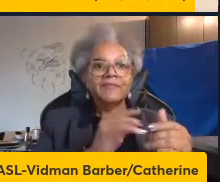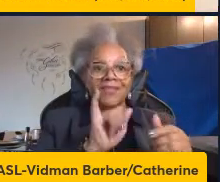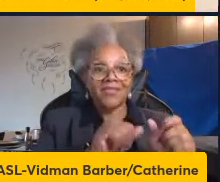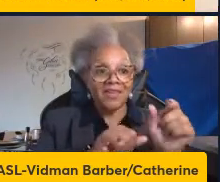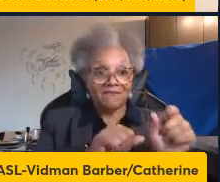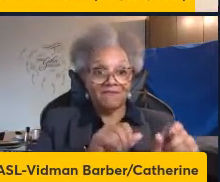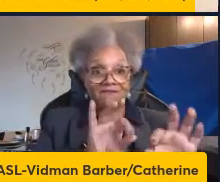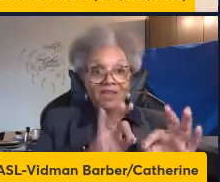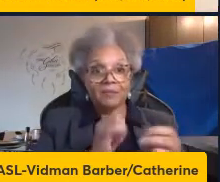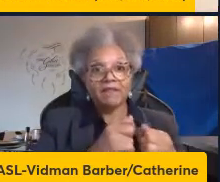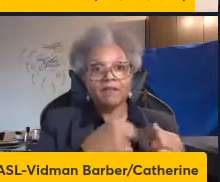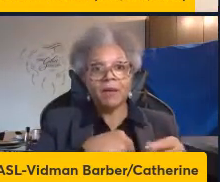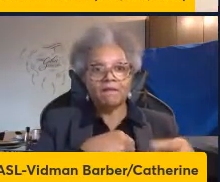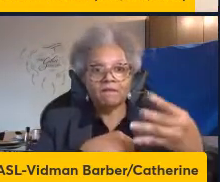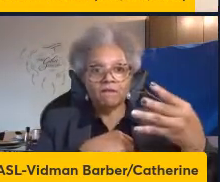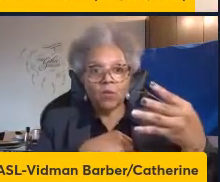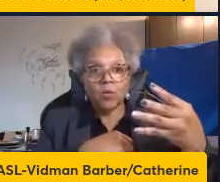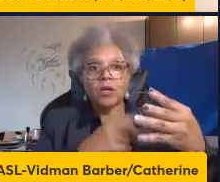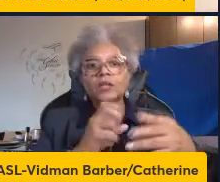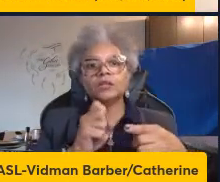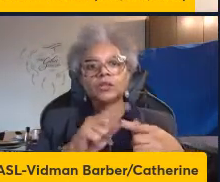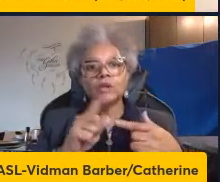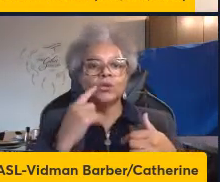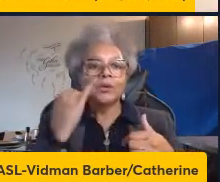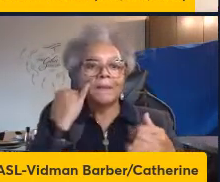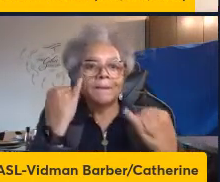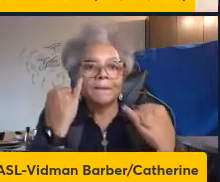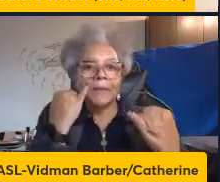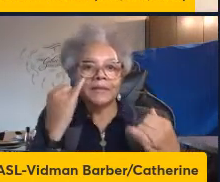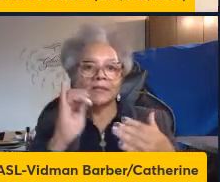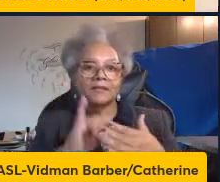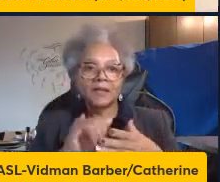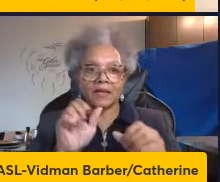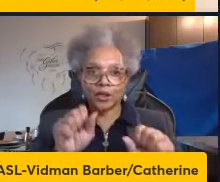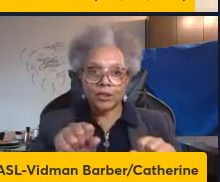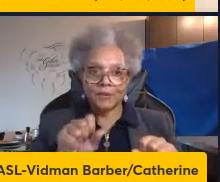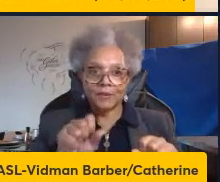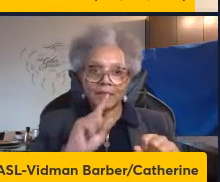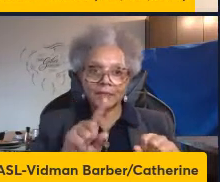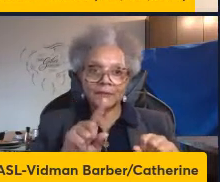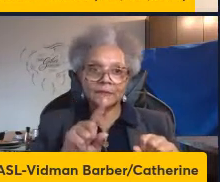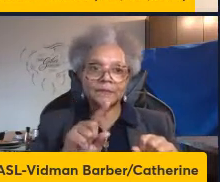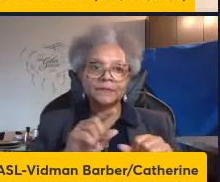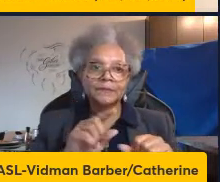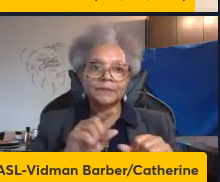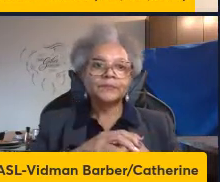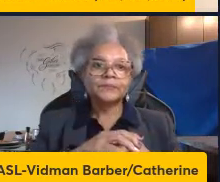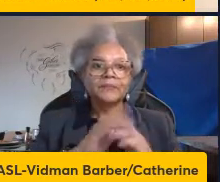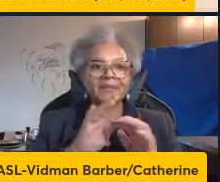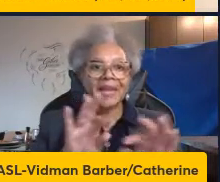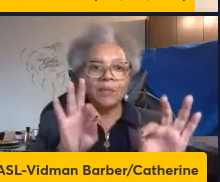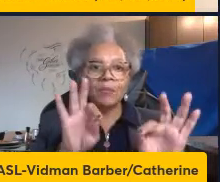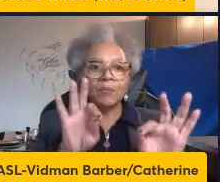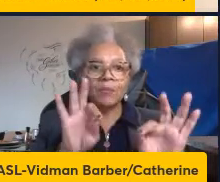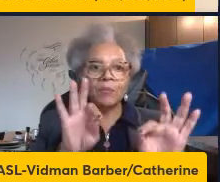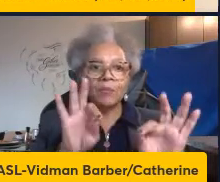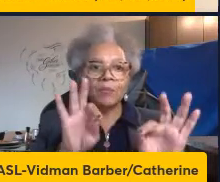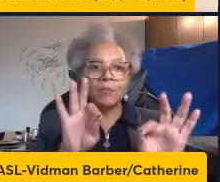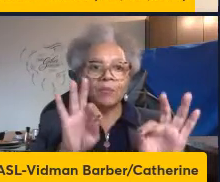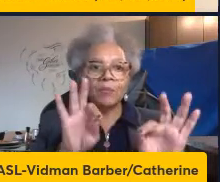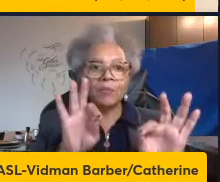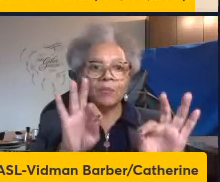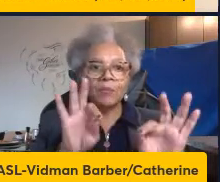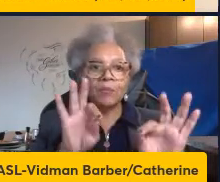have about 4. And so you can imagine that there could be importance in trying to determine